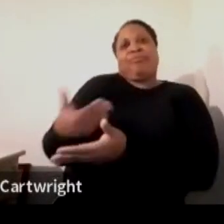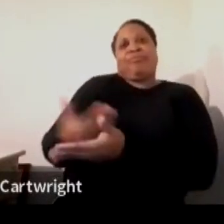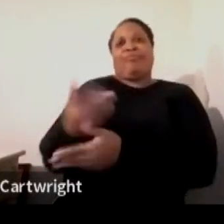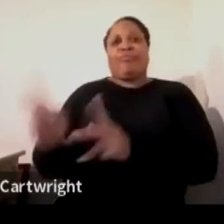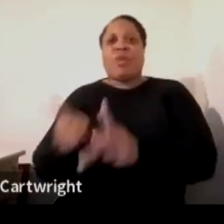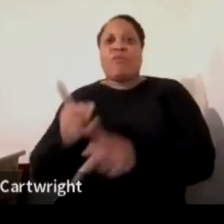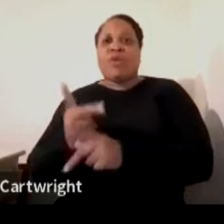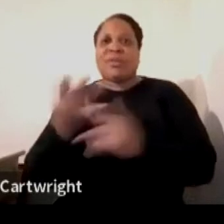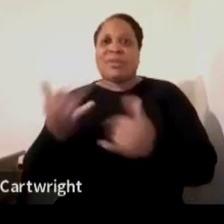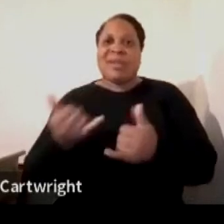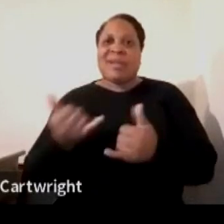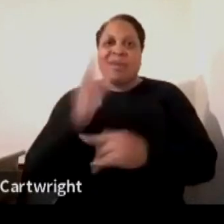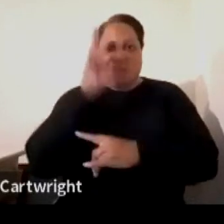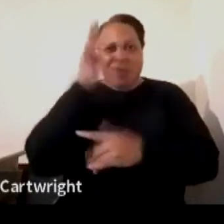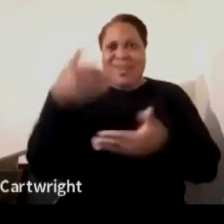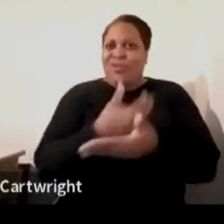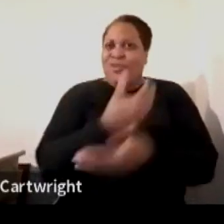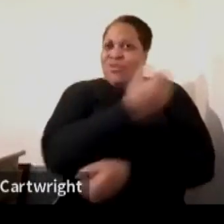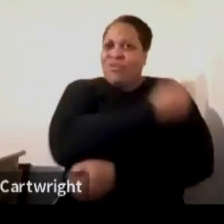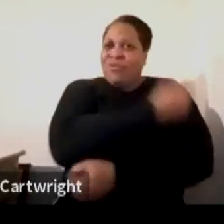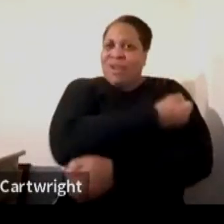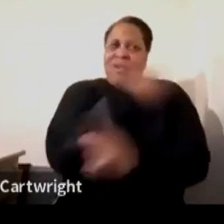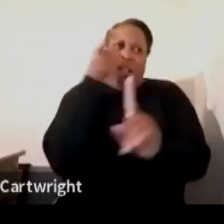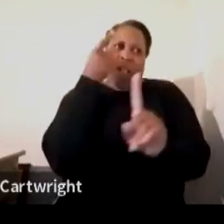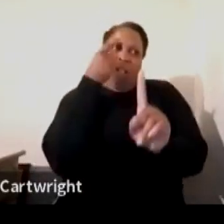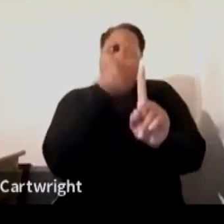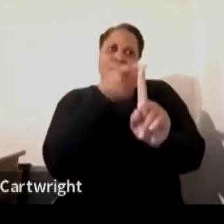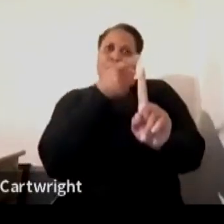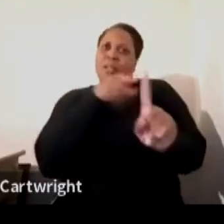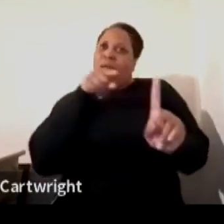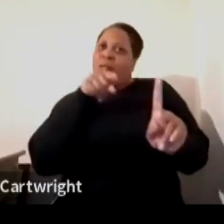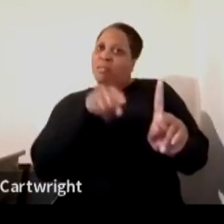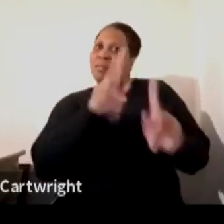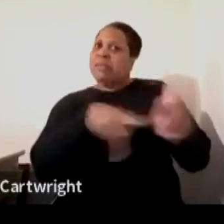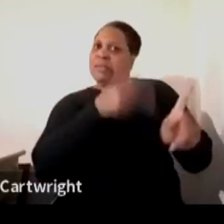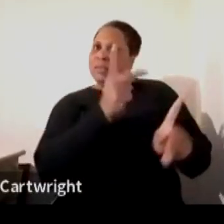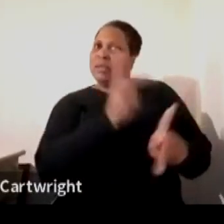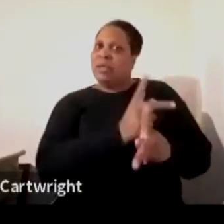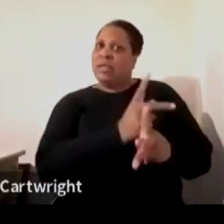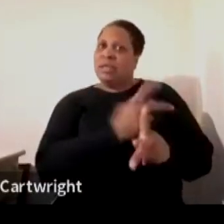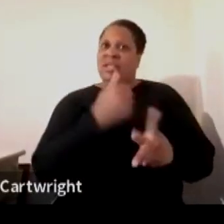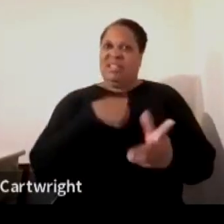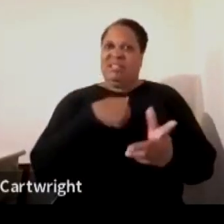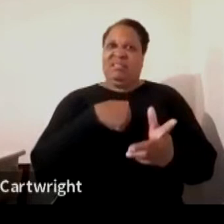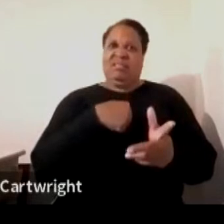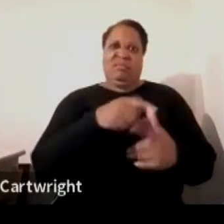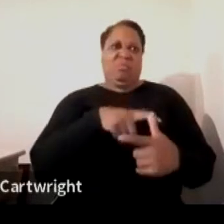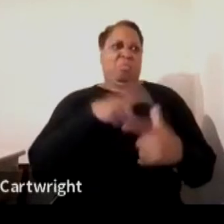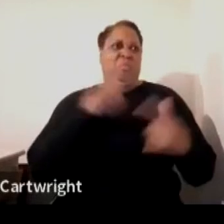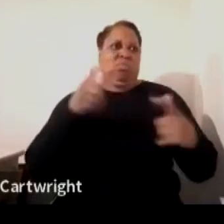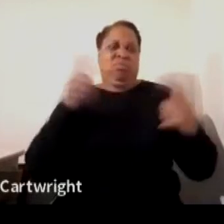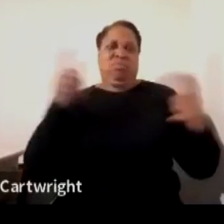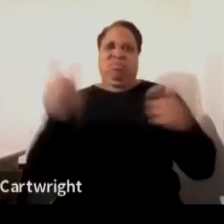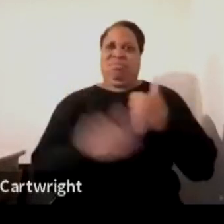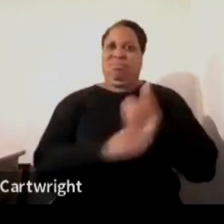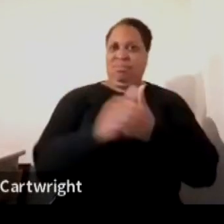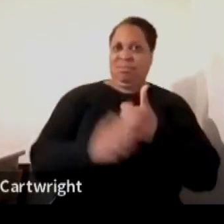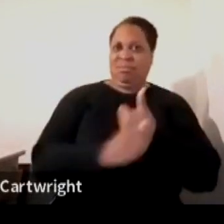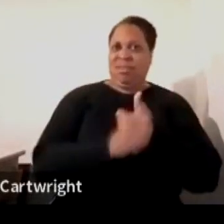a new vaccine that will be targeted to this particular strain, if there is like this super duper, strain that